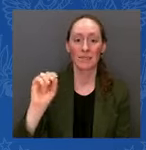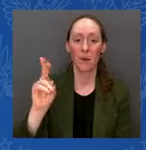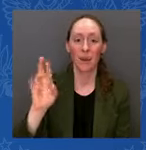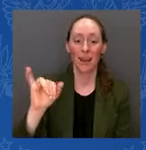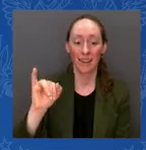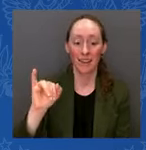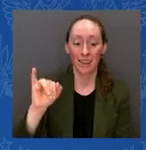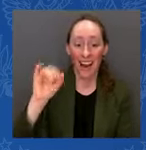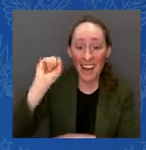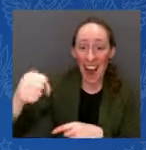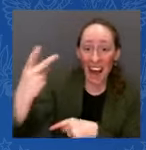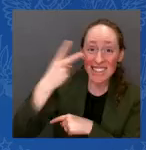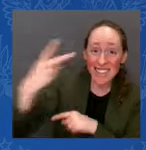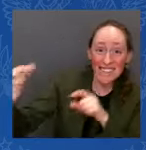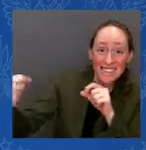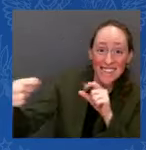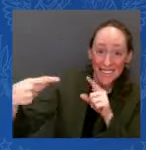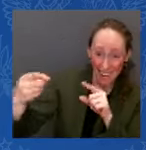I see them all over there.